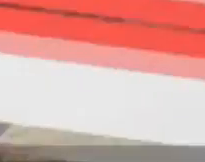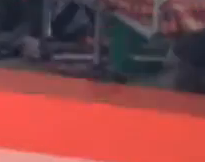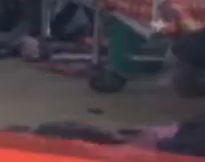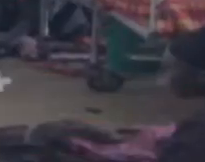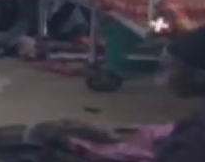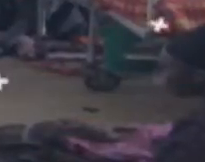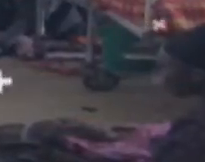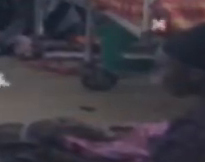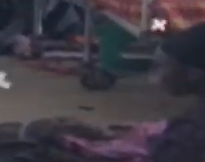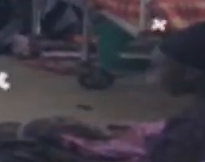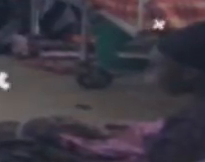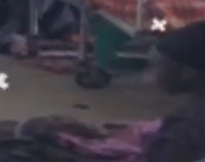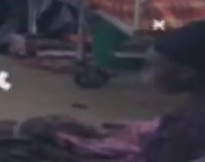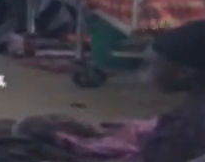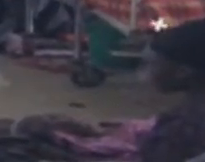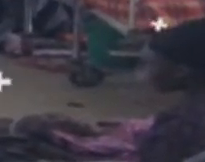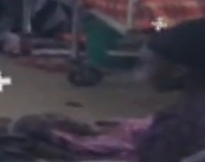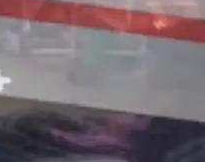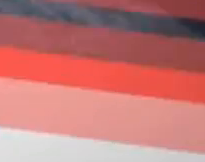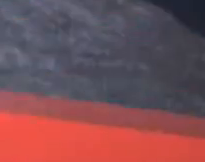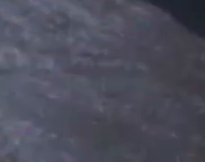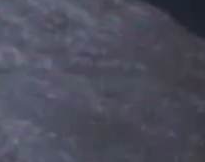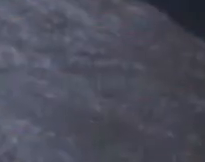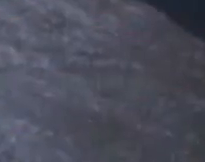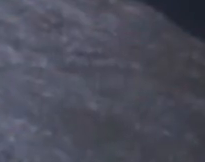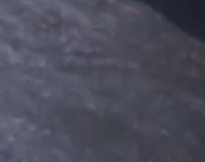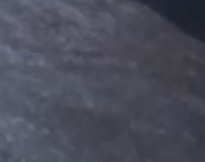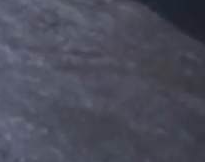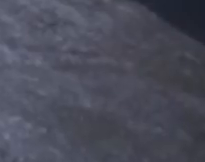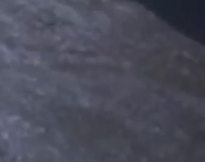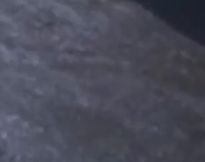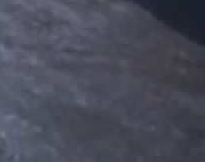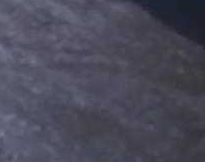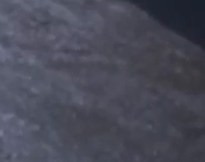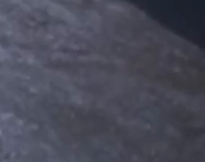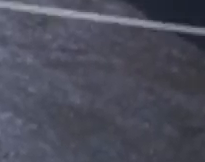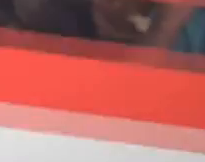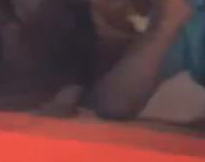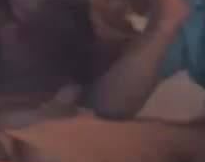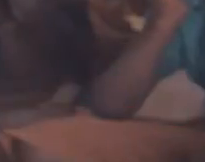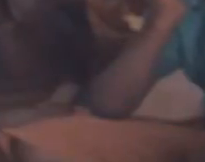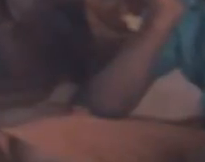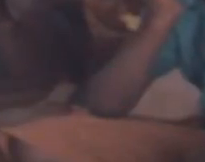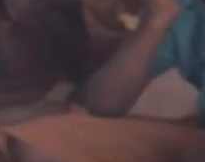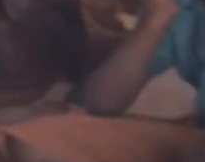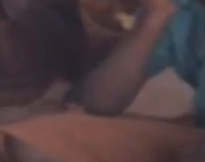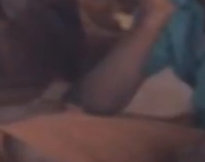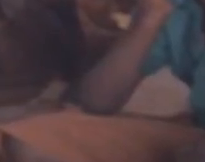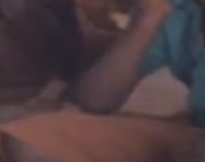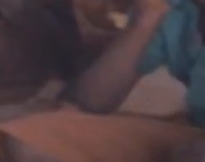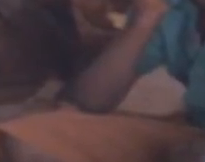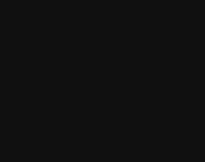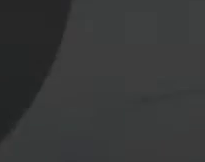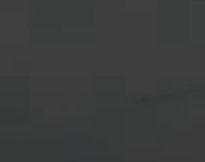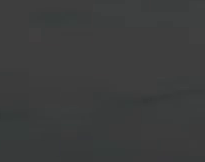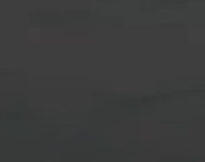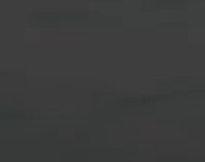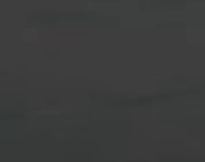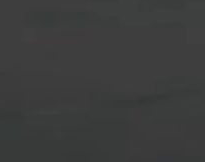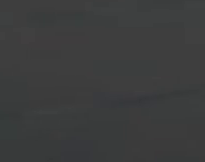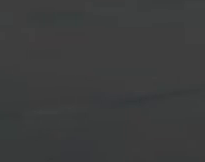arguing how to use money, can we have a debate on how to generate resources?